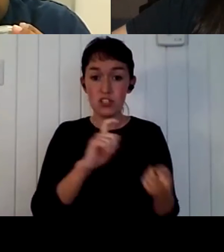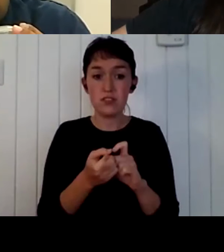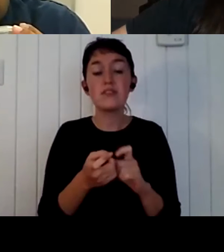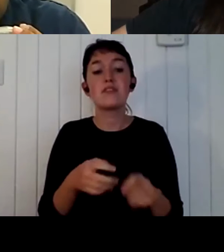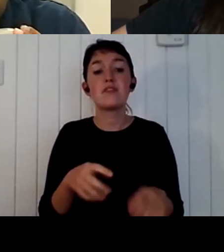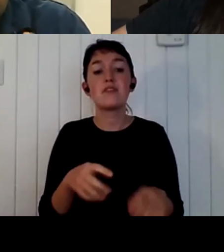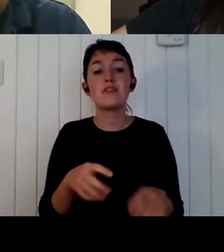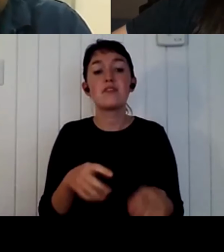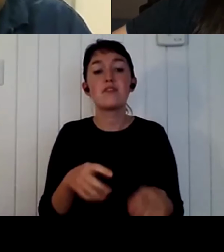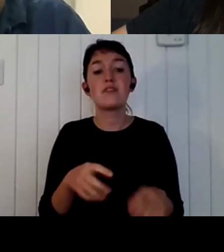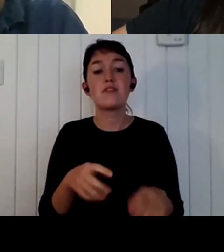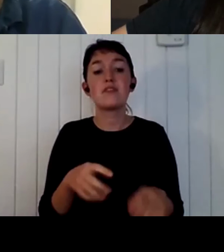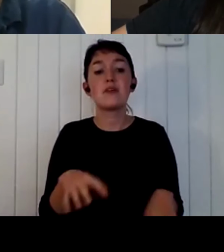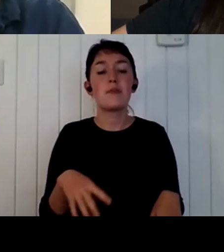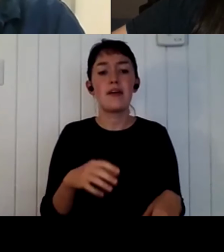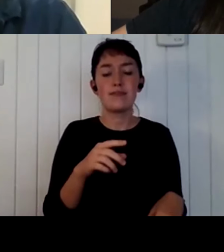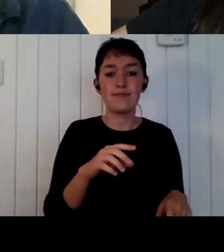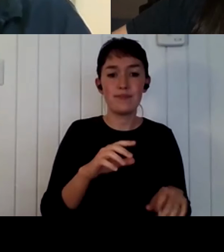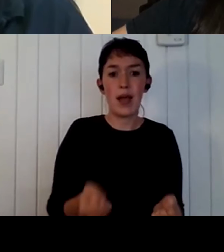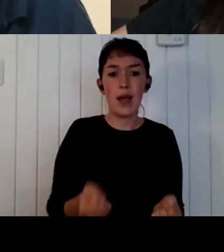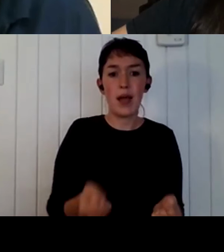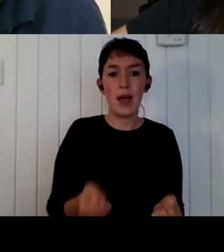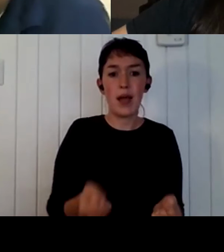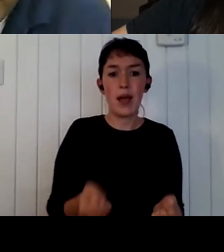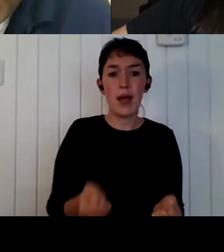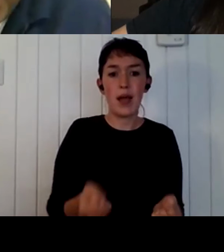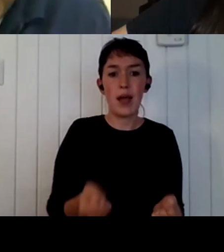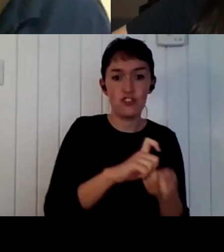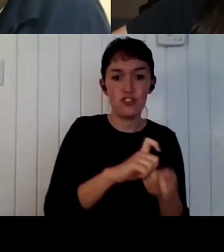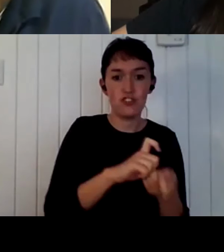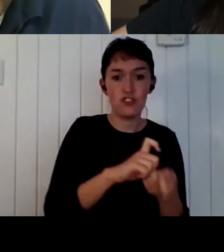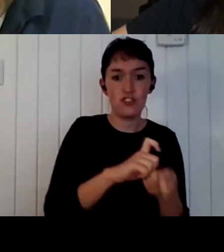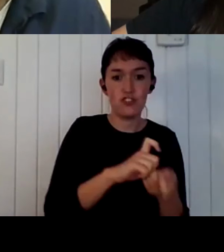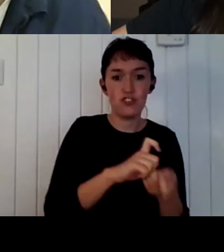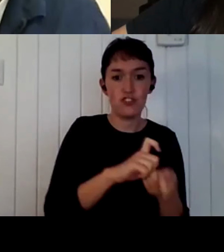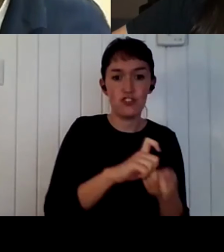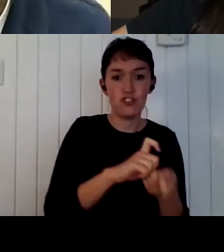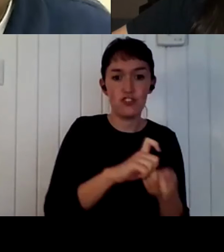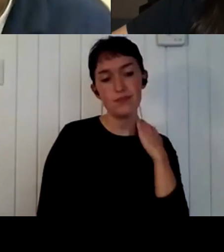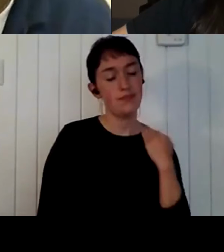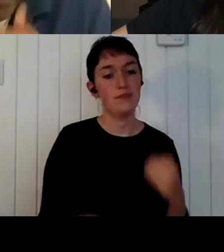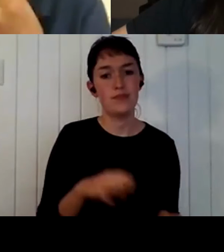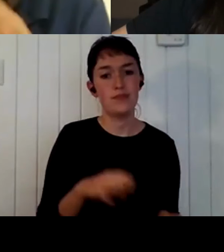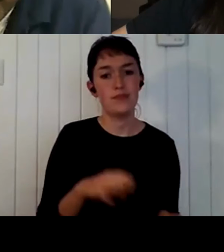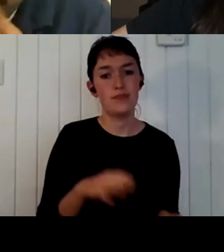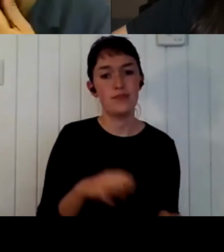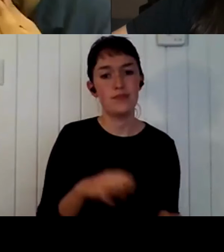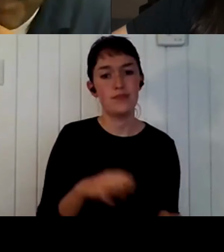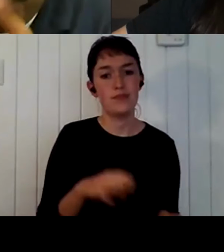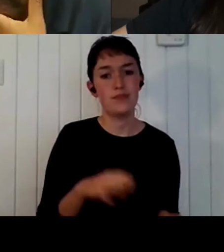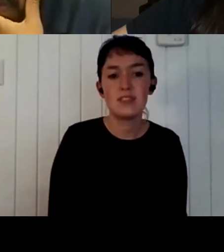and your patterns of sleep change. And so this is a great question. One of the things that we